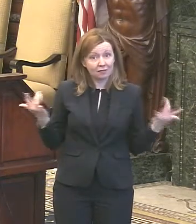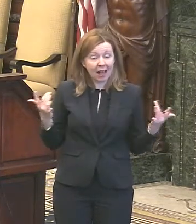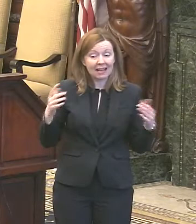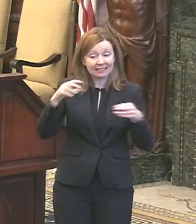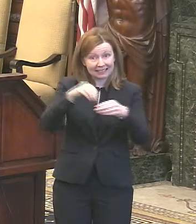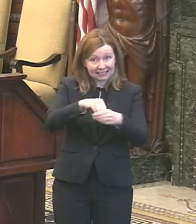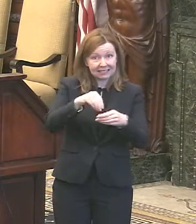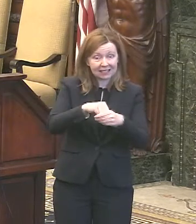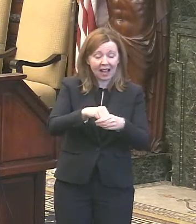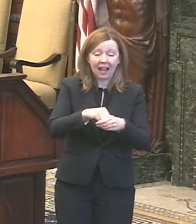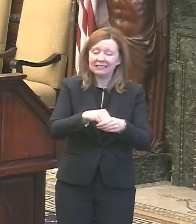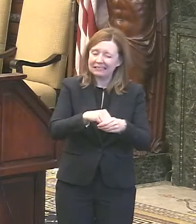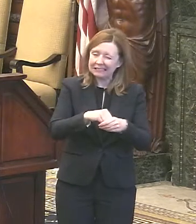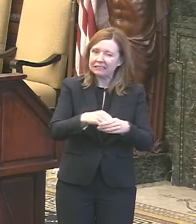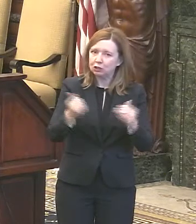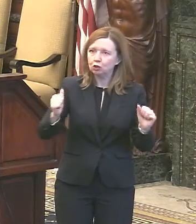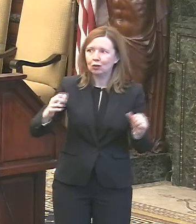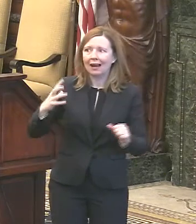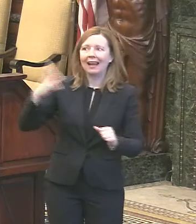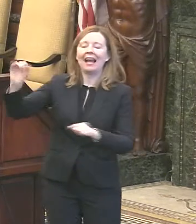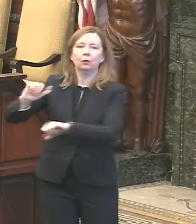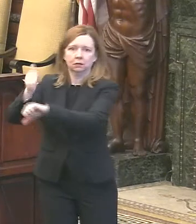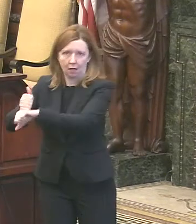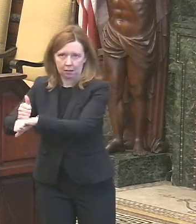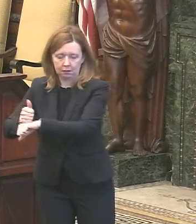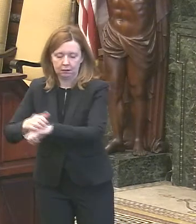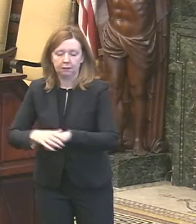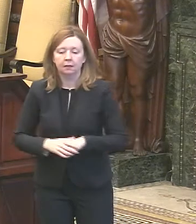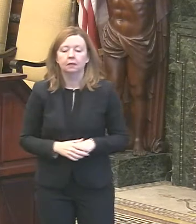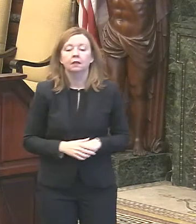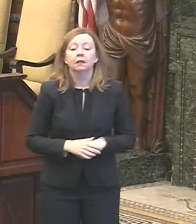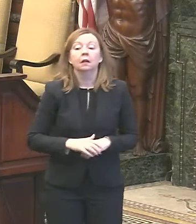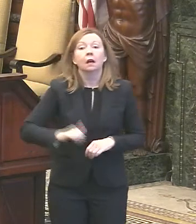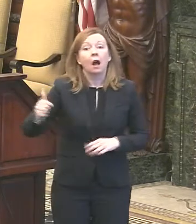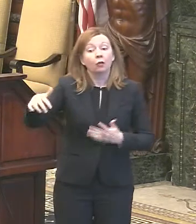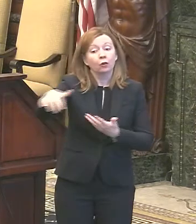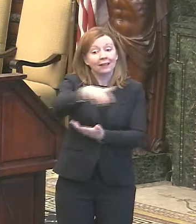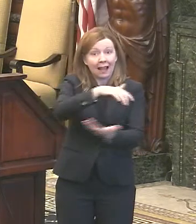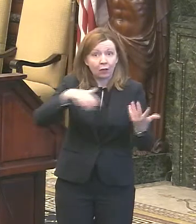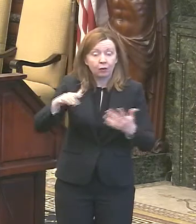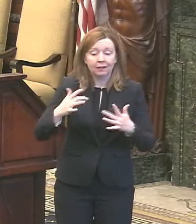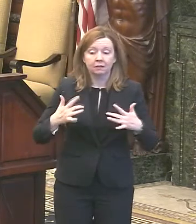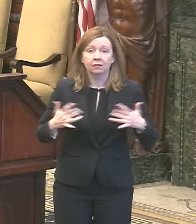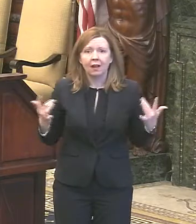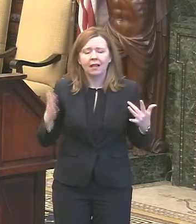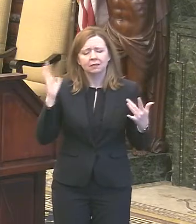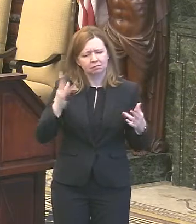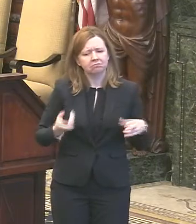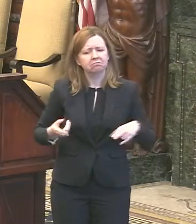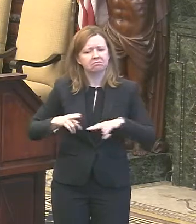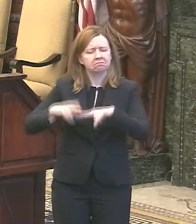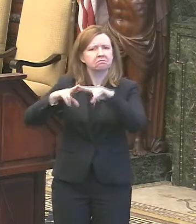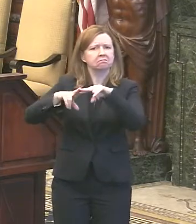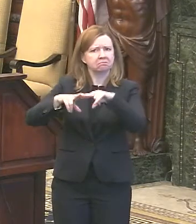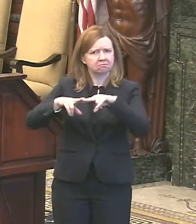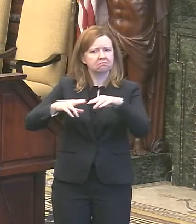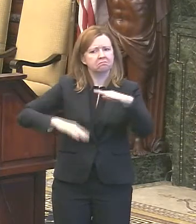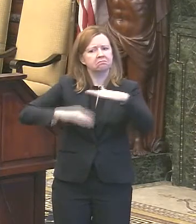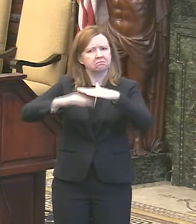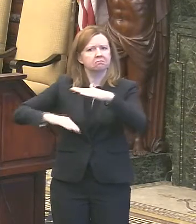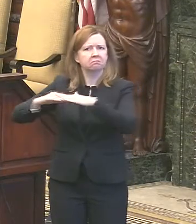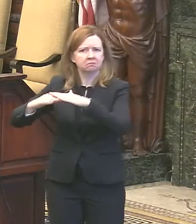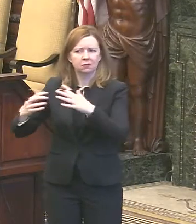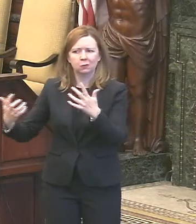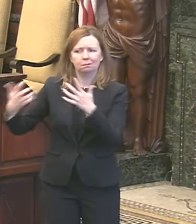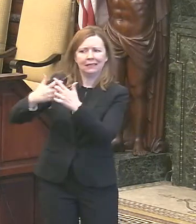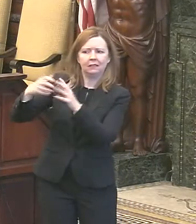them outdoors as much as possible. Now, other gatherings and events, we will increase the capacity limits to meet the